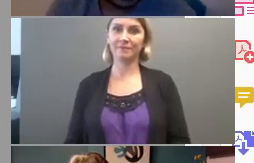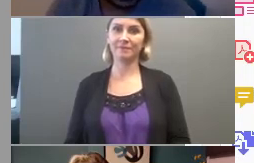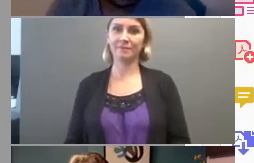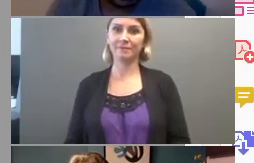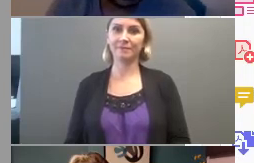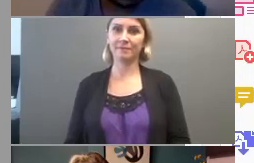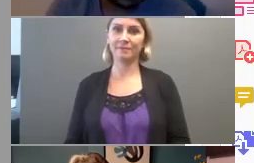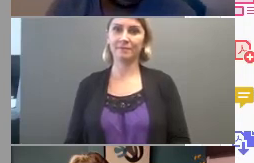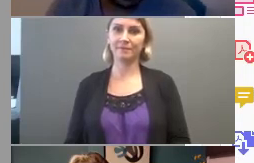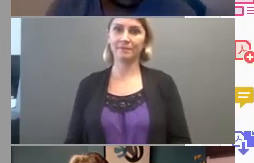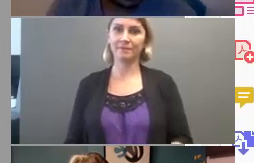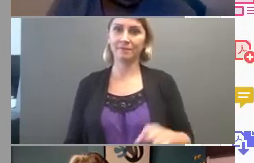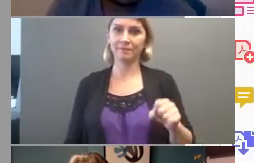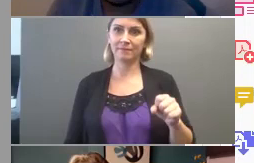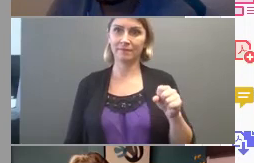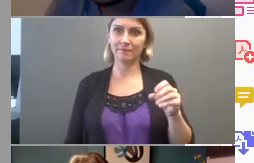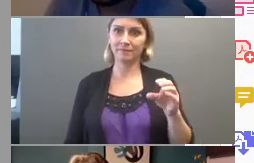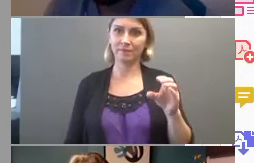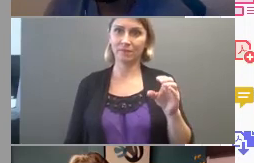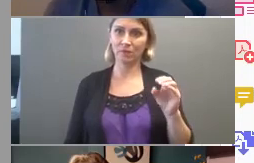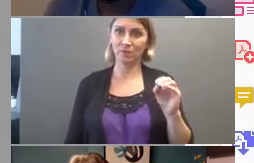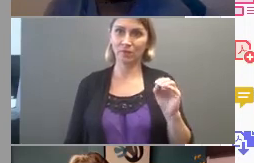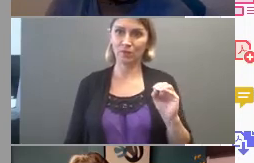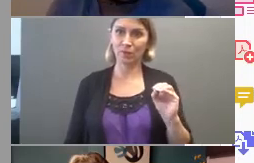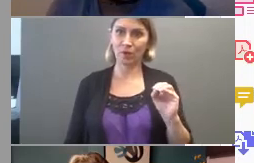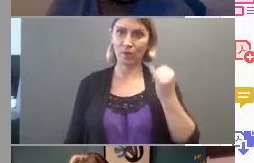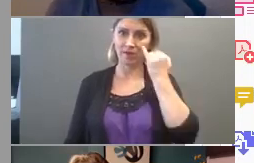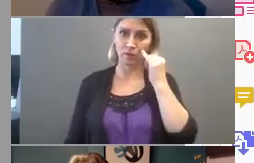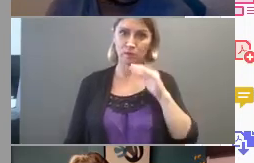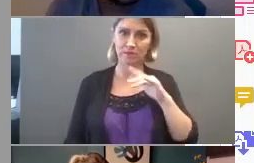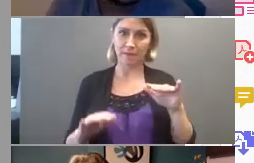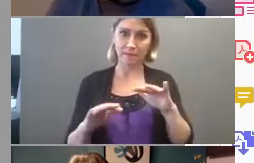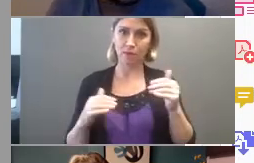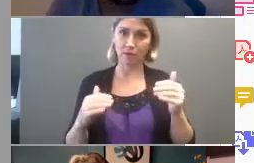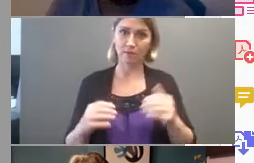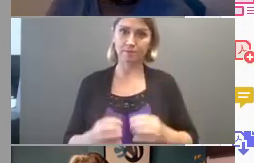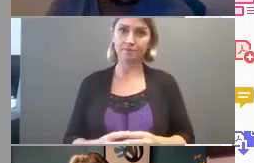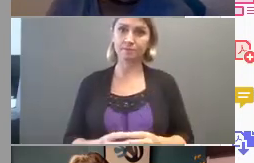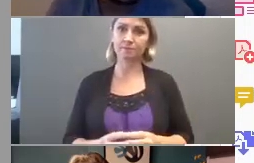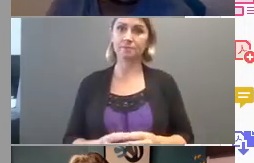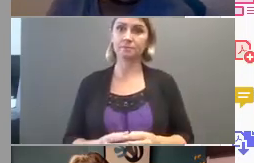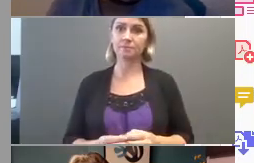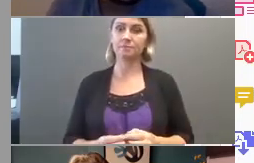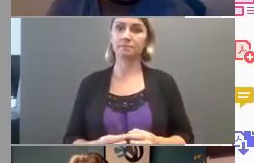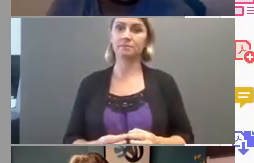Kavyashri, if you're stuck, you can let me know that I'm stuck, or if you're typing the answer, let me know if you're typing the answer.